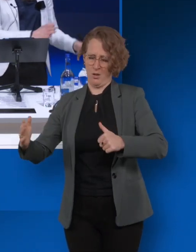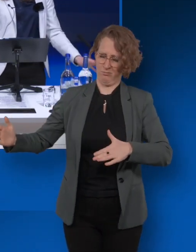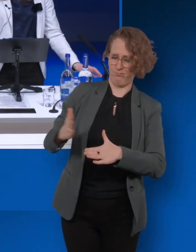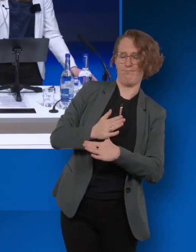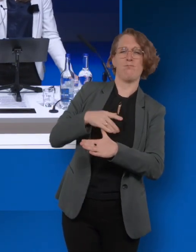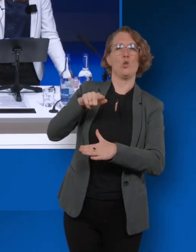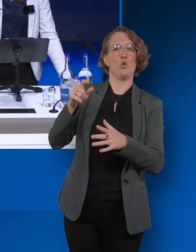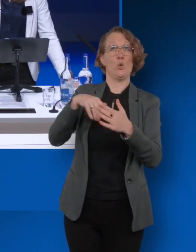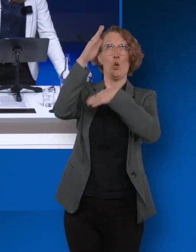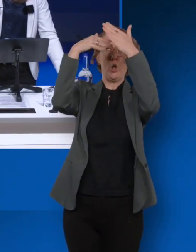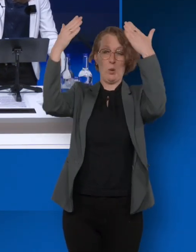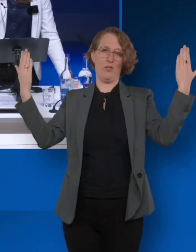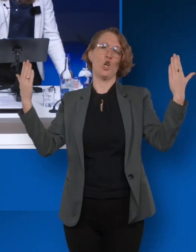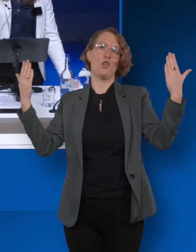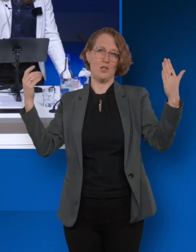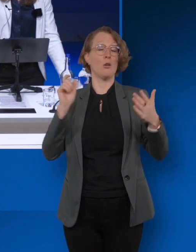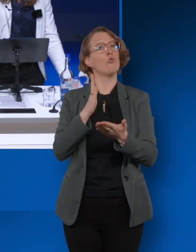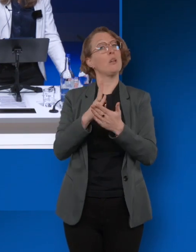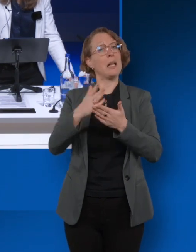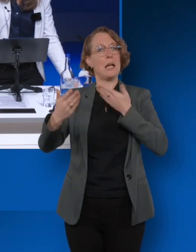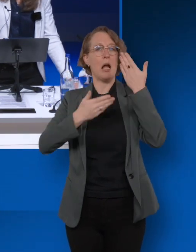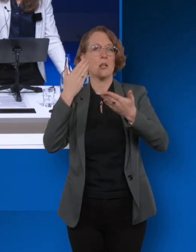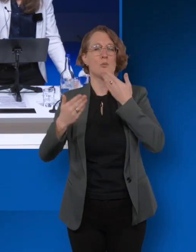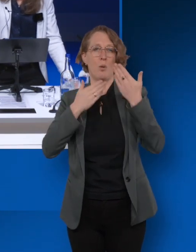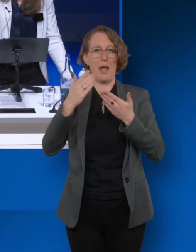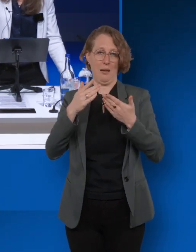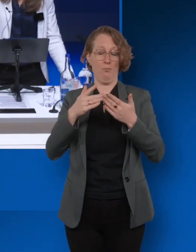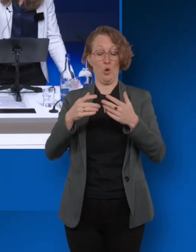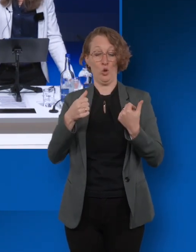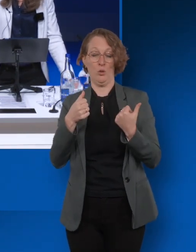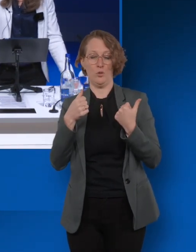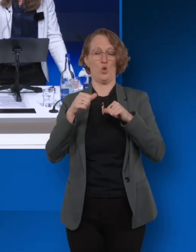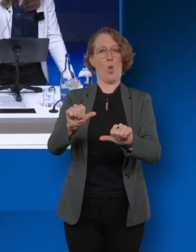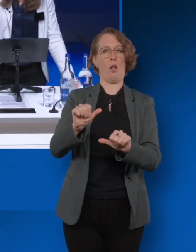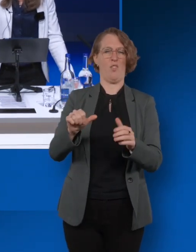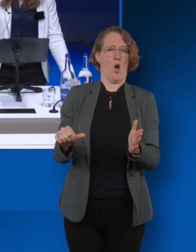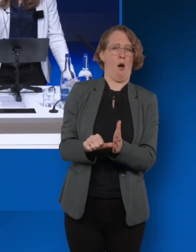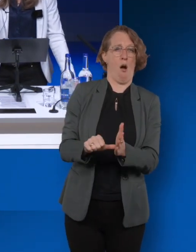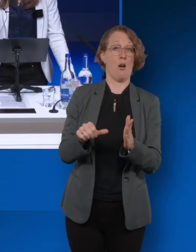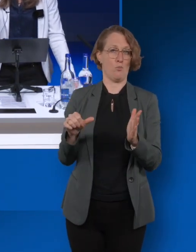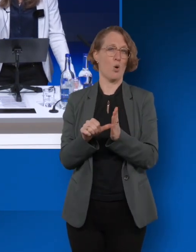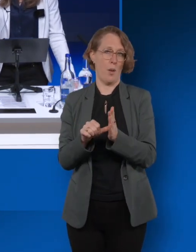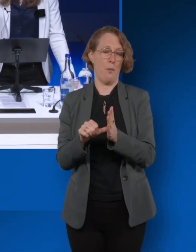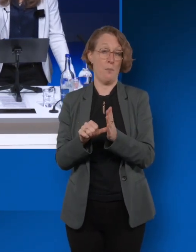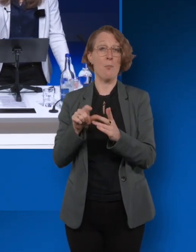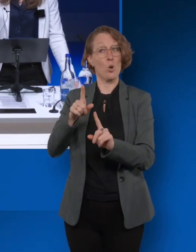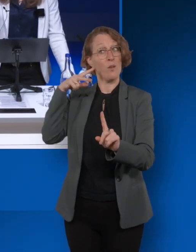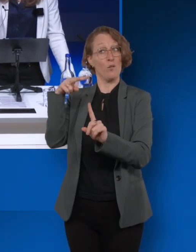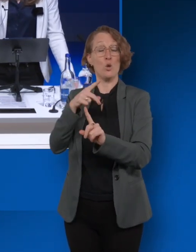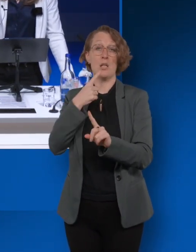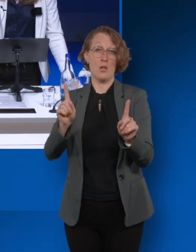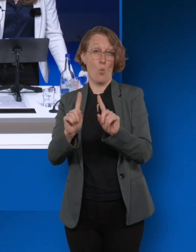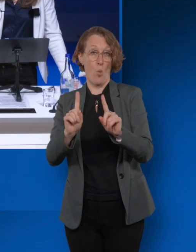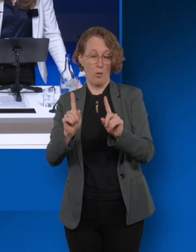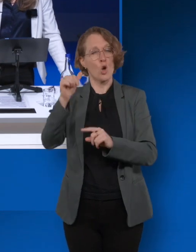and make a case for solving the hard problem that way? And this view says that there are